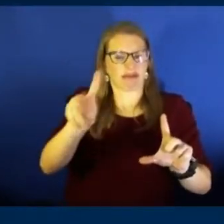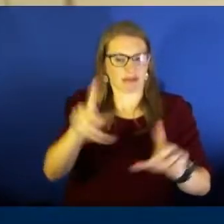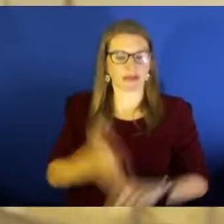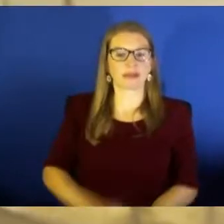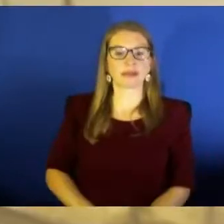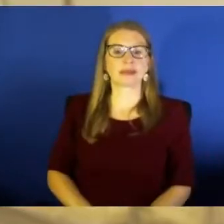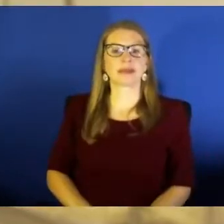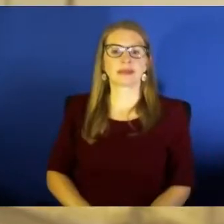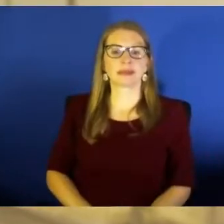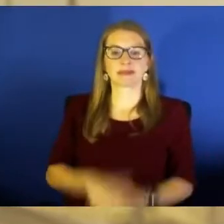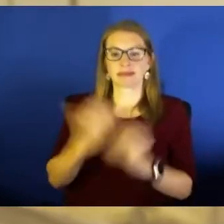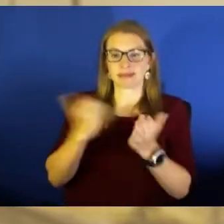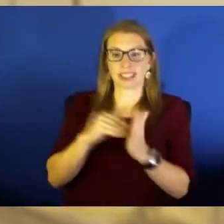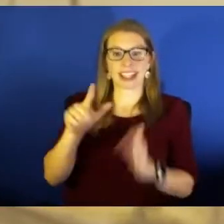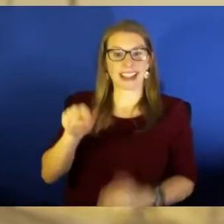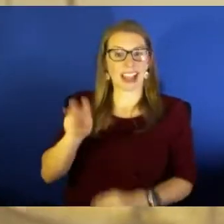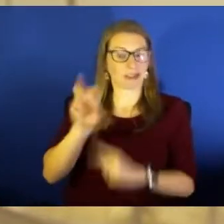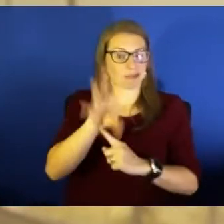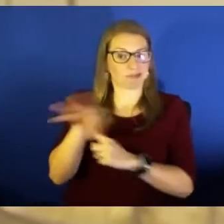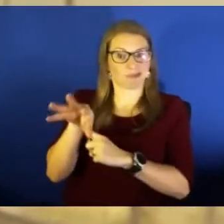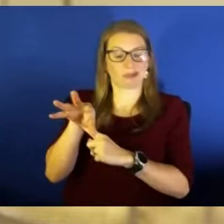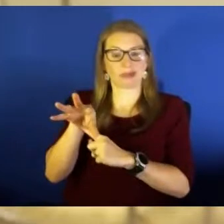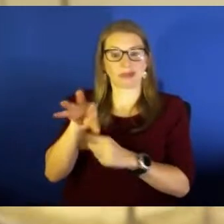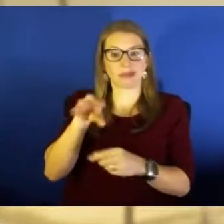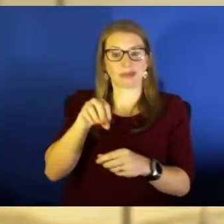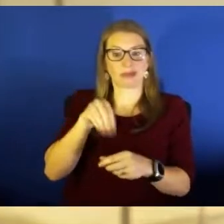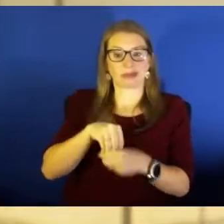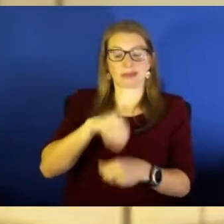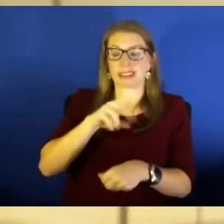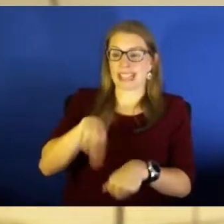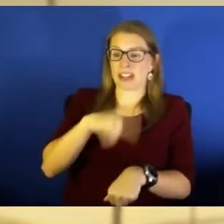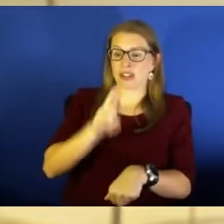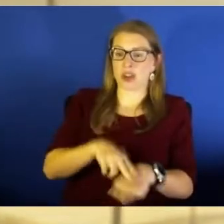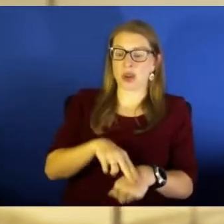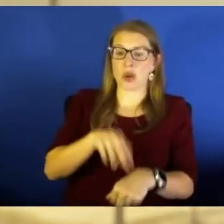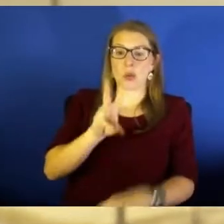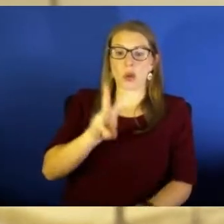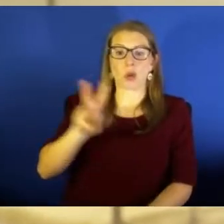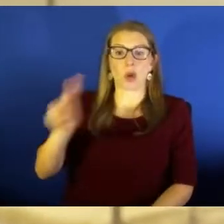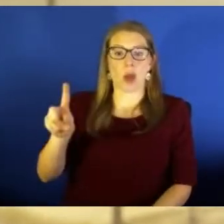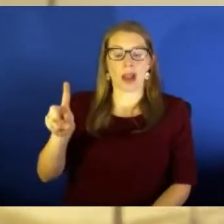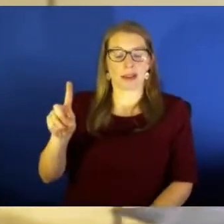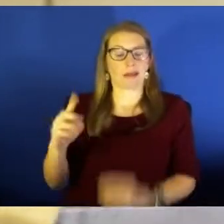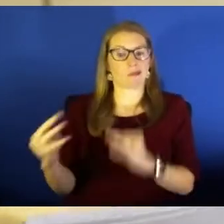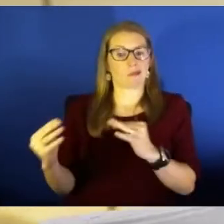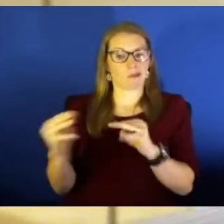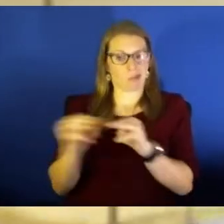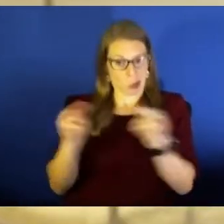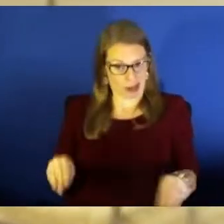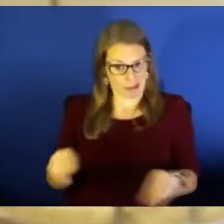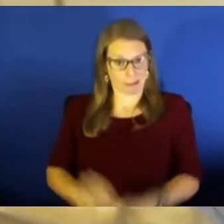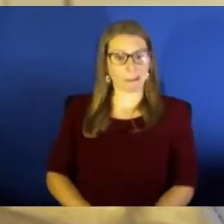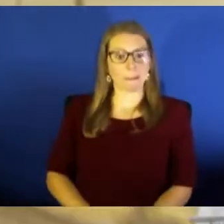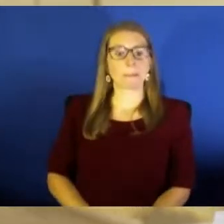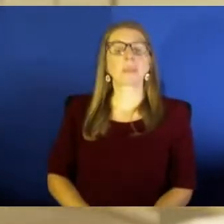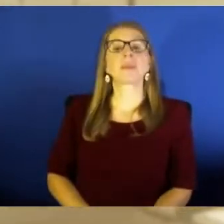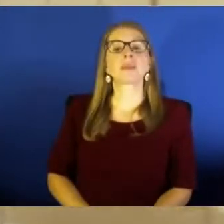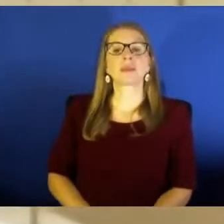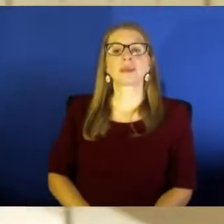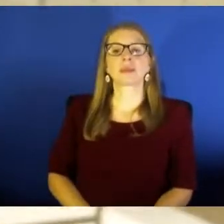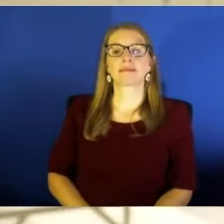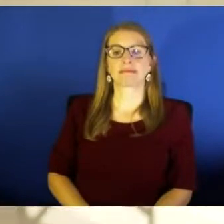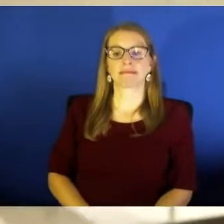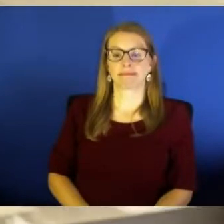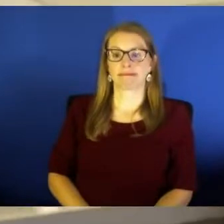are live here inside the National World War I Museum, and we are standing here inside this exhibit that